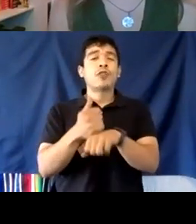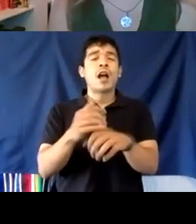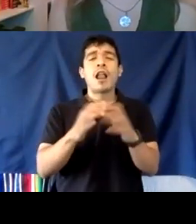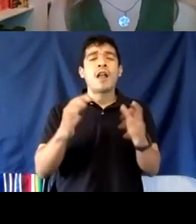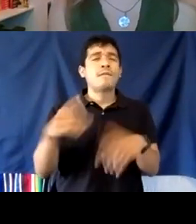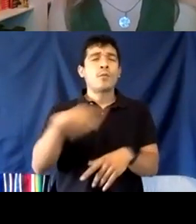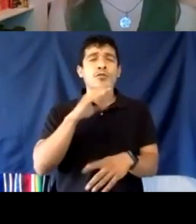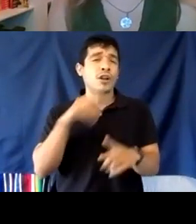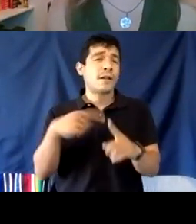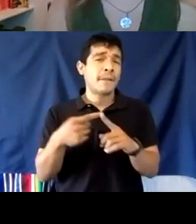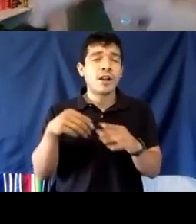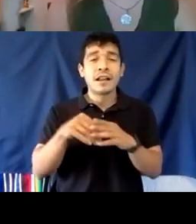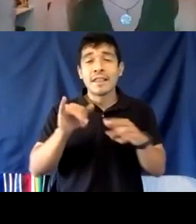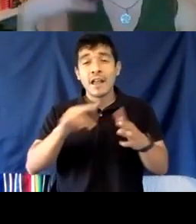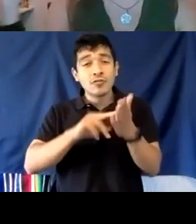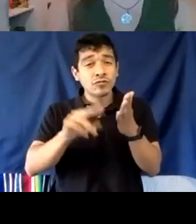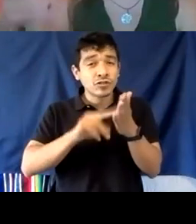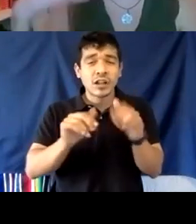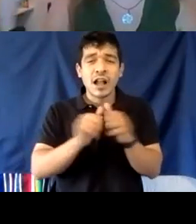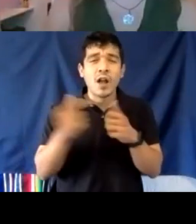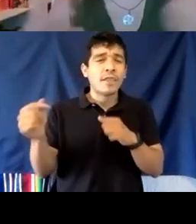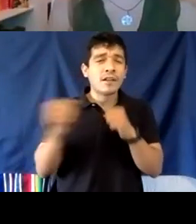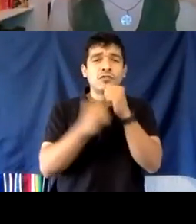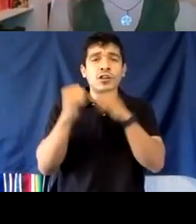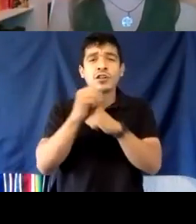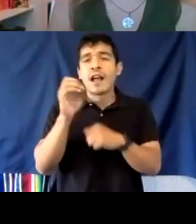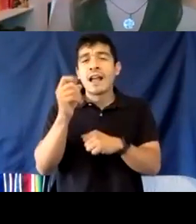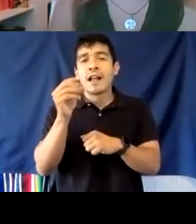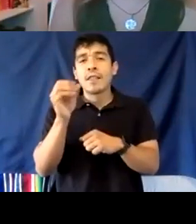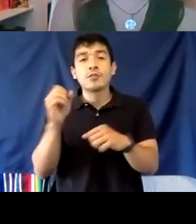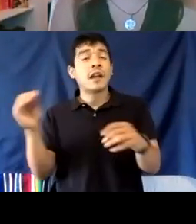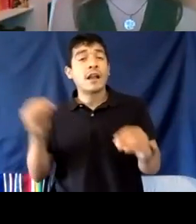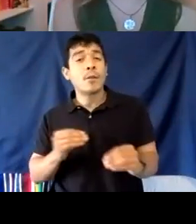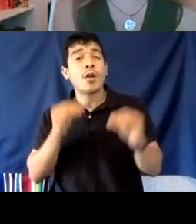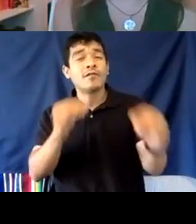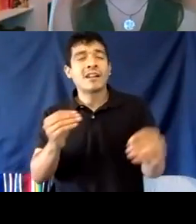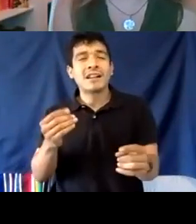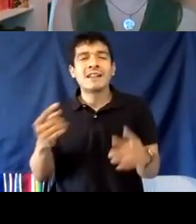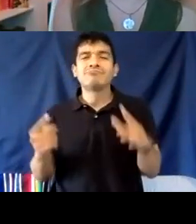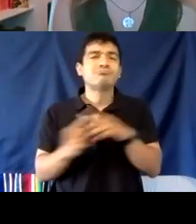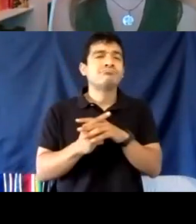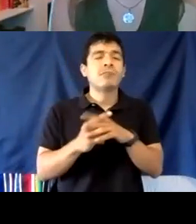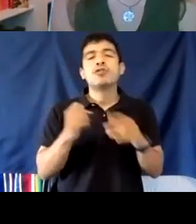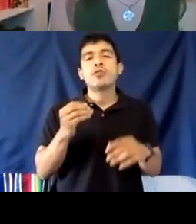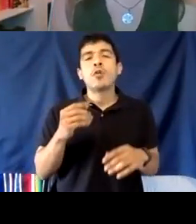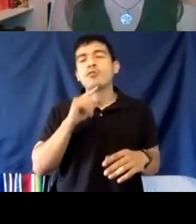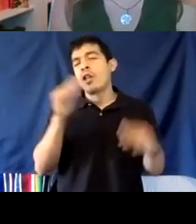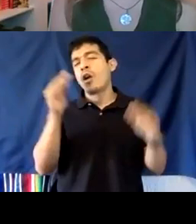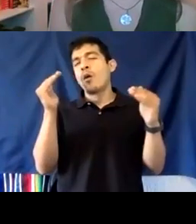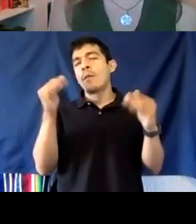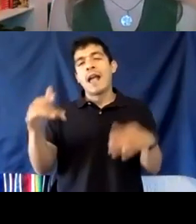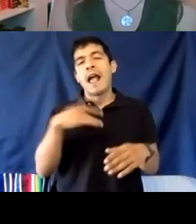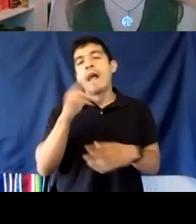we're talking about in the research about how these structures and ethos and motivations came to be. And so hopefully there's